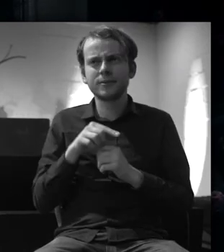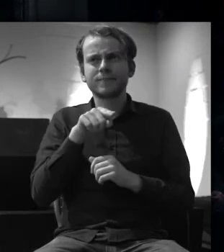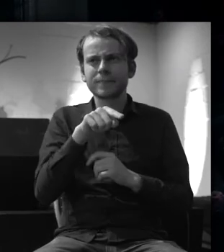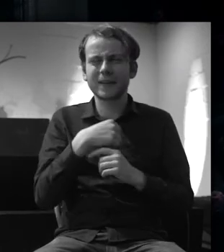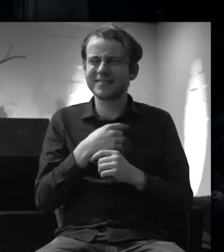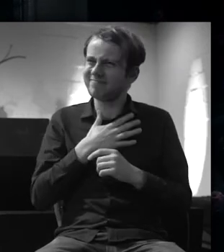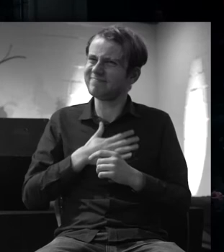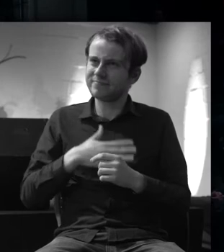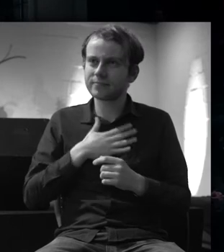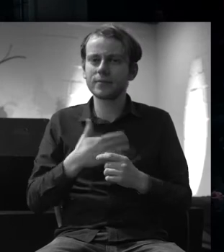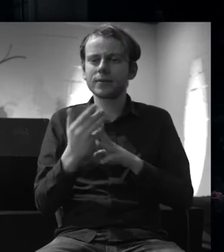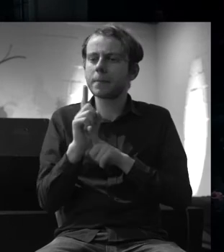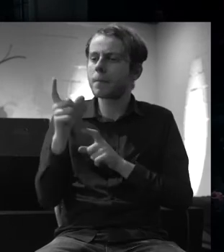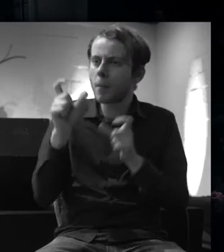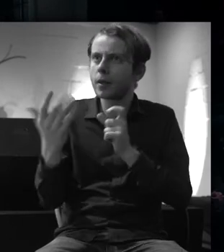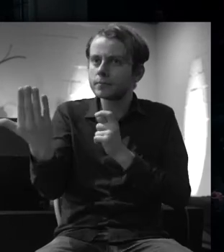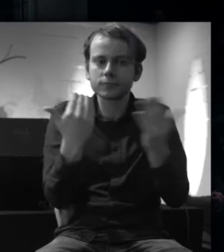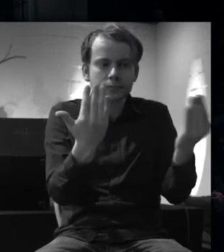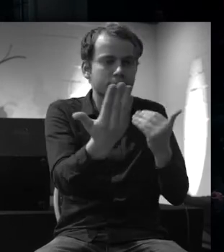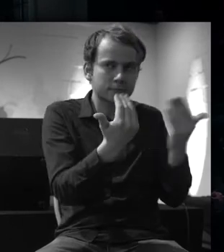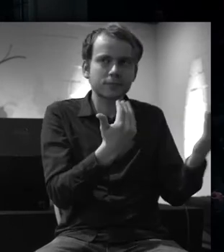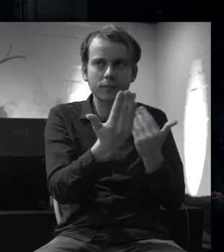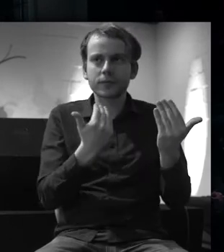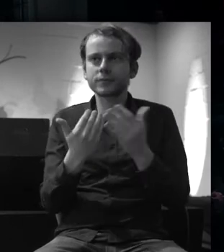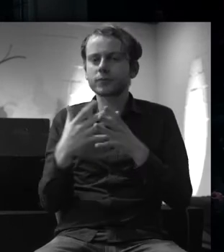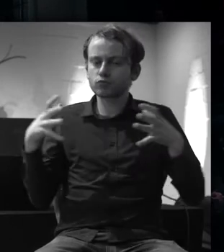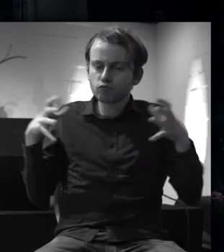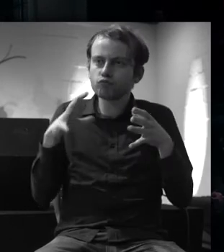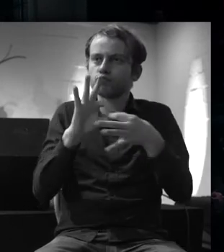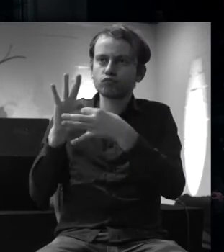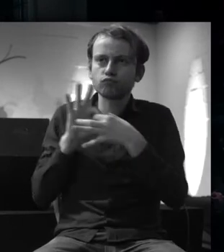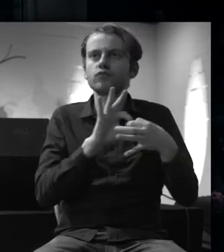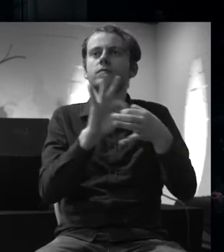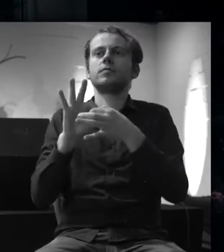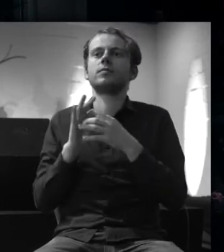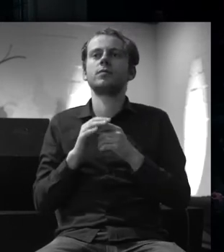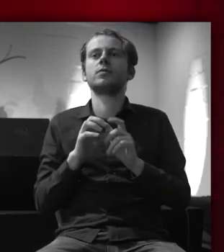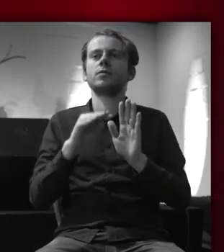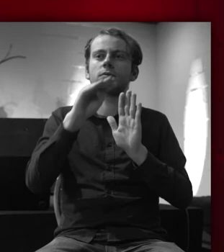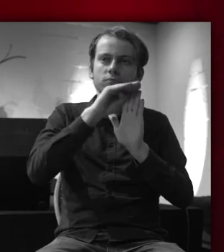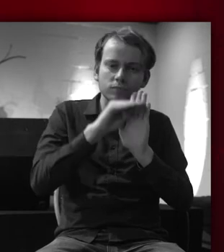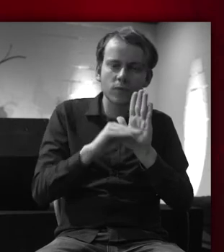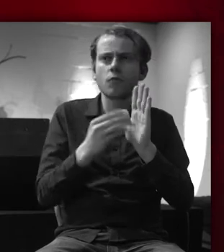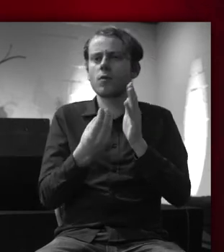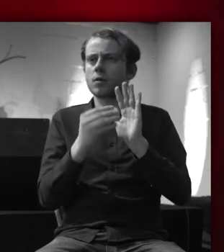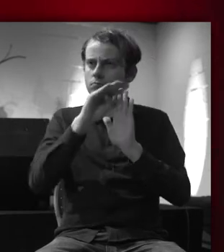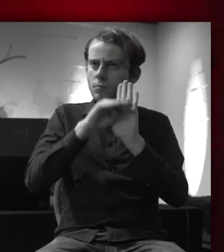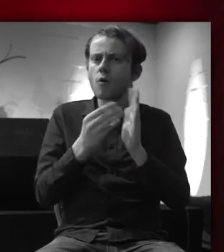morals that they want to believe and they want to live according. And then you will see like amazing things happening.